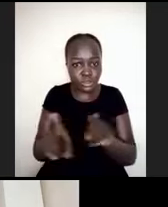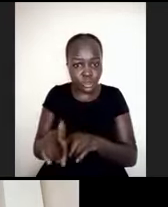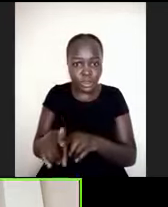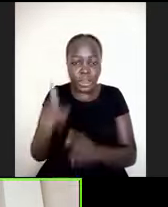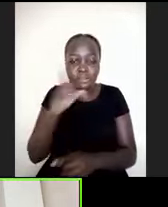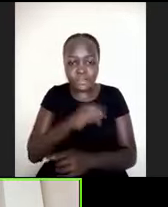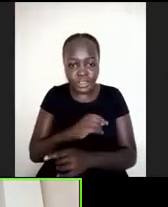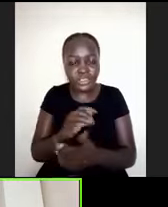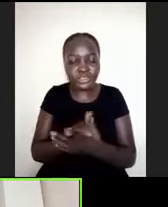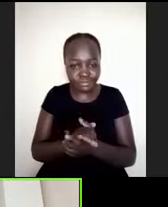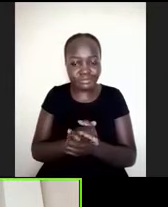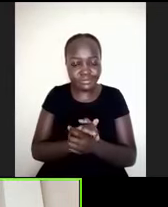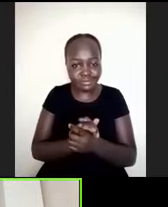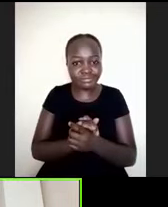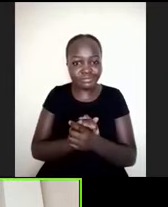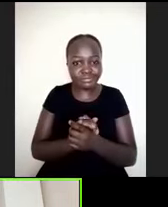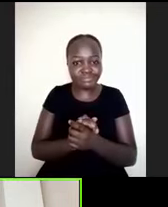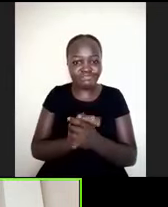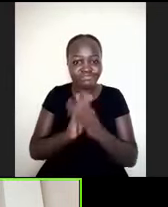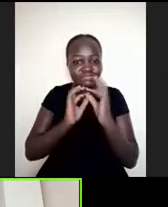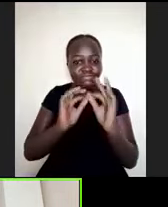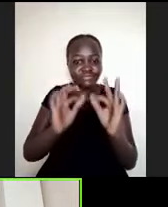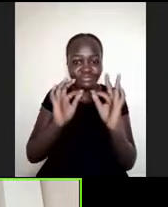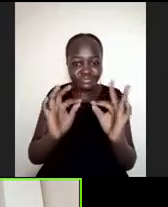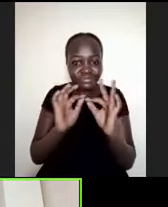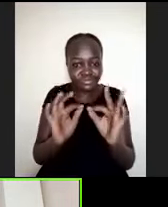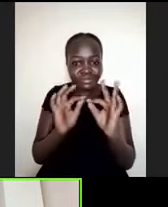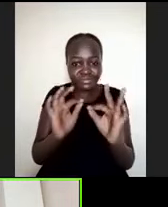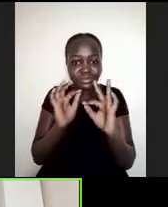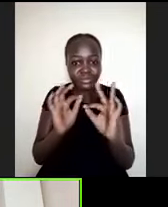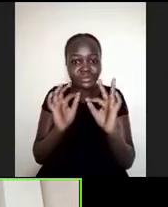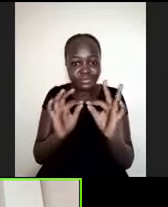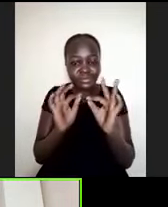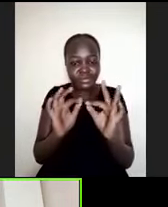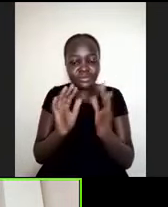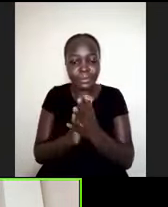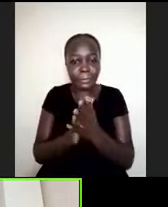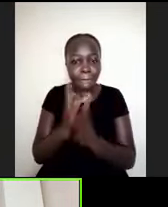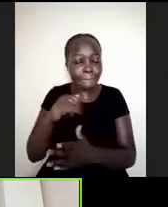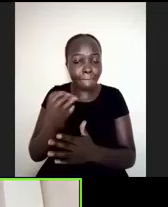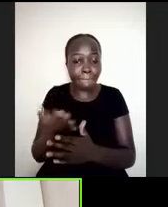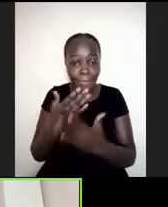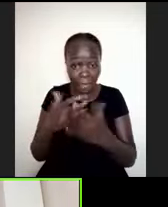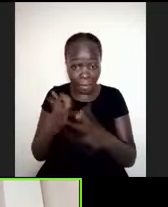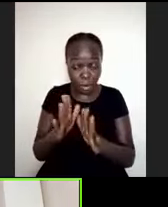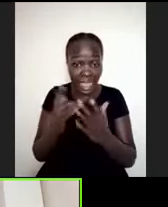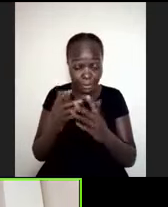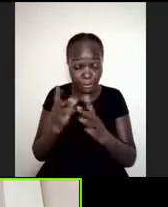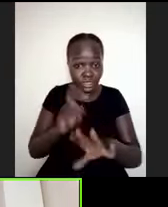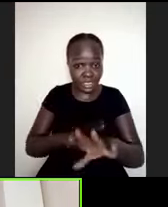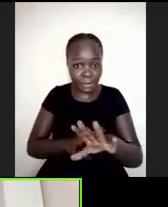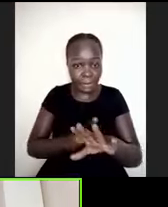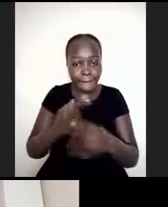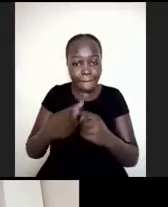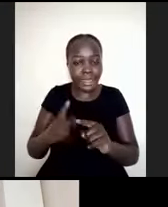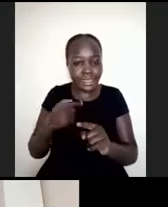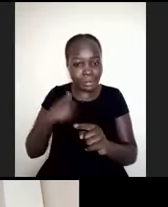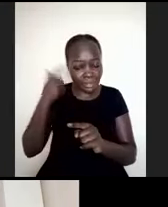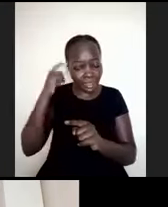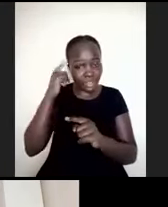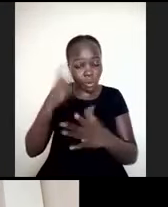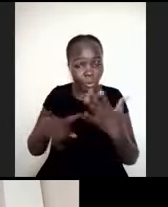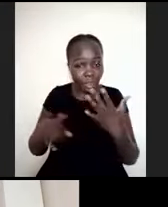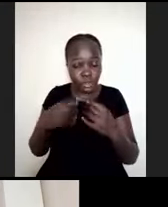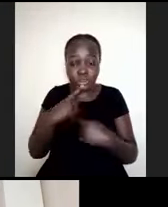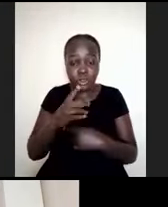end. Wow. Oh yeah, definitely we needed more and more time, but I think for what you have